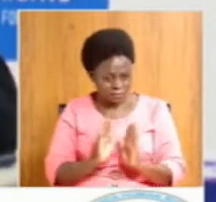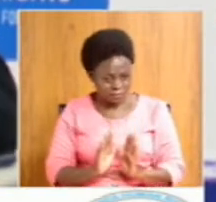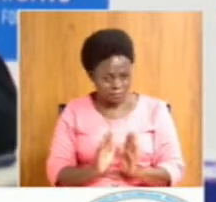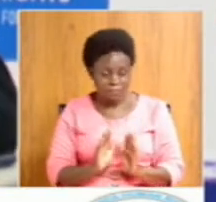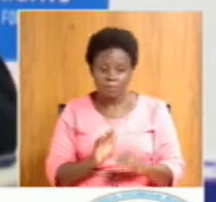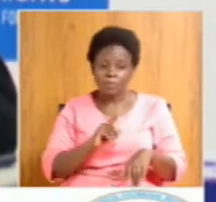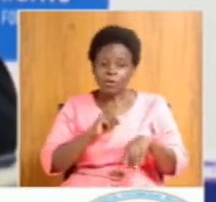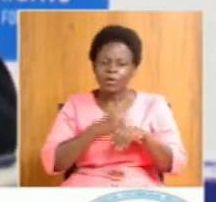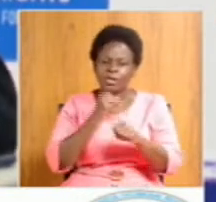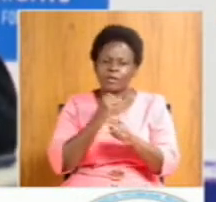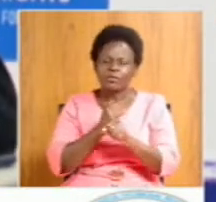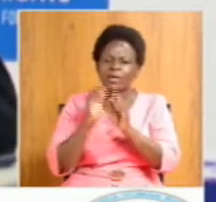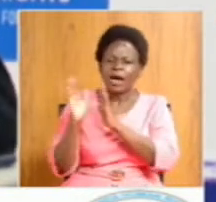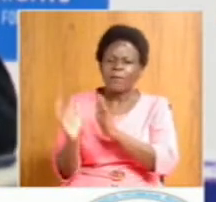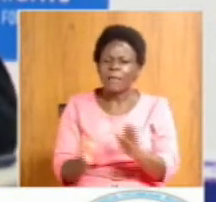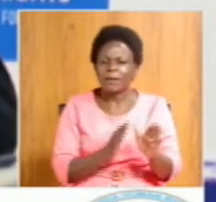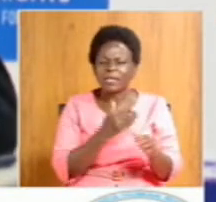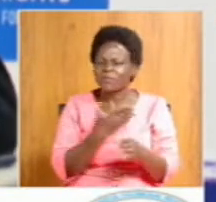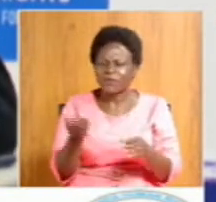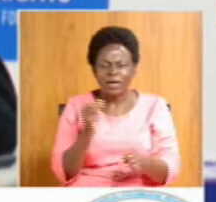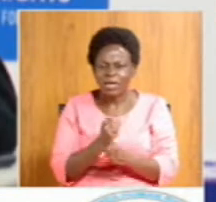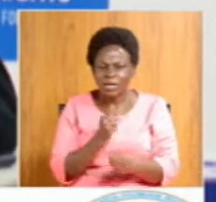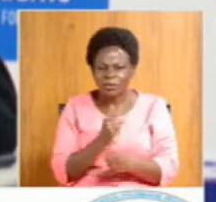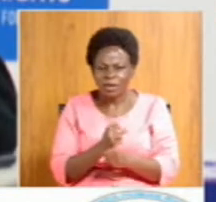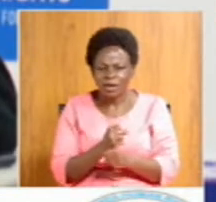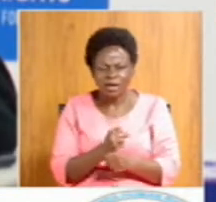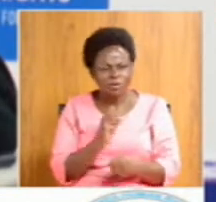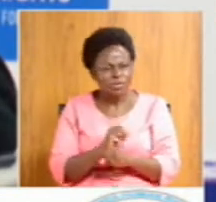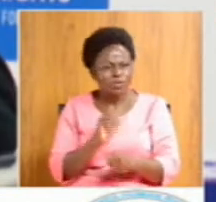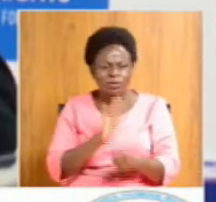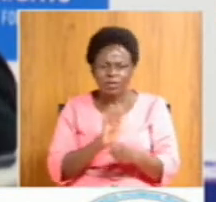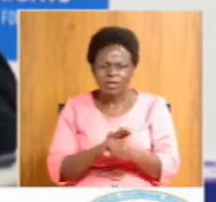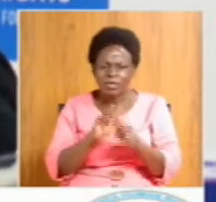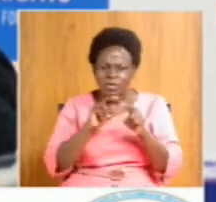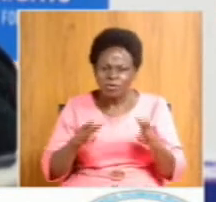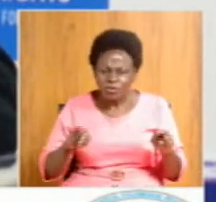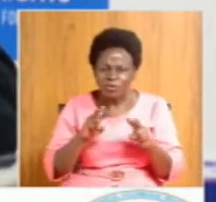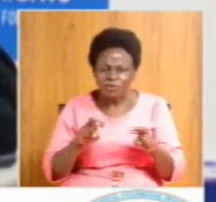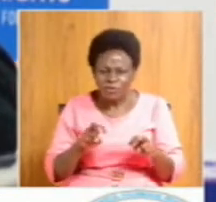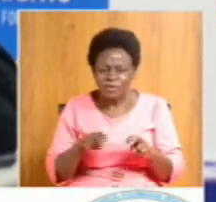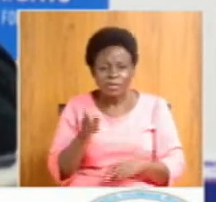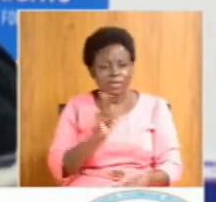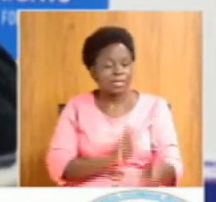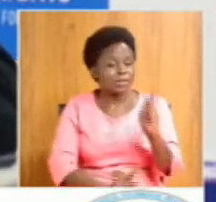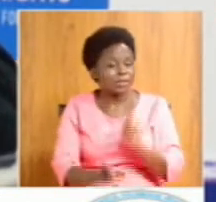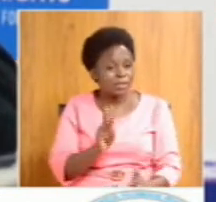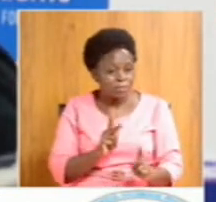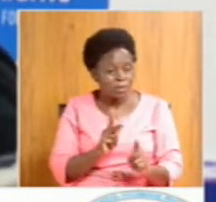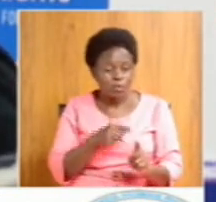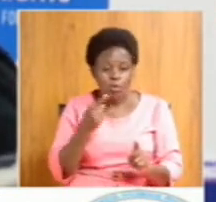doing our planning before any interventions, we conduct a lot of research. And these are the people who are